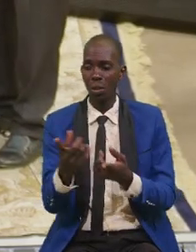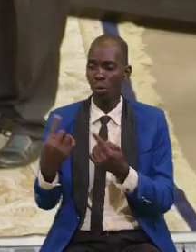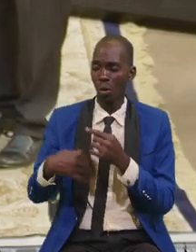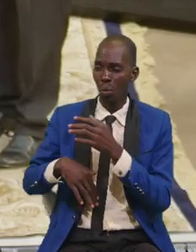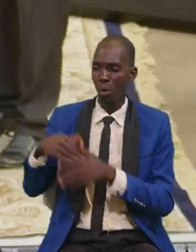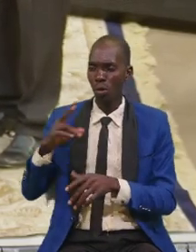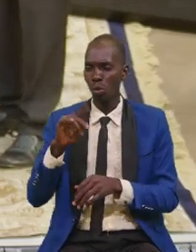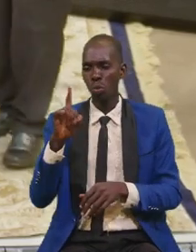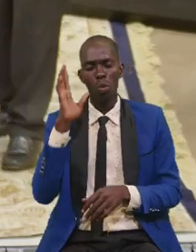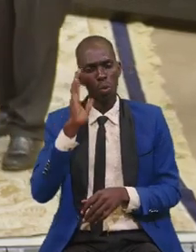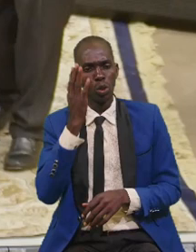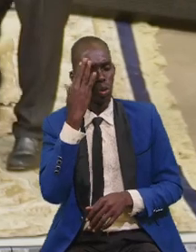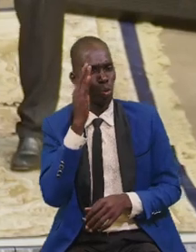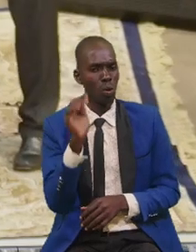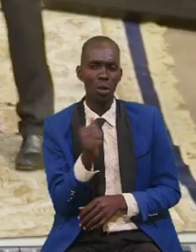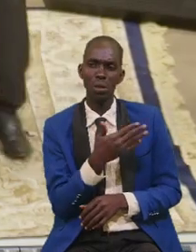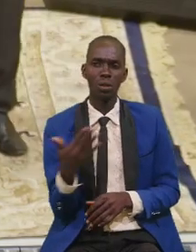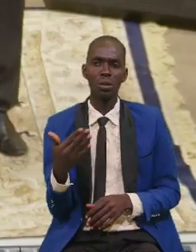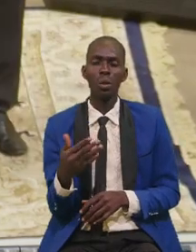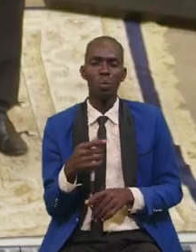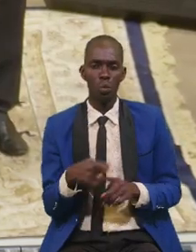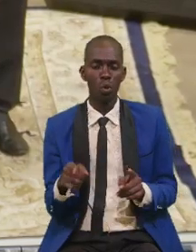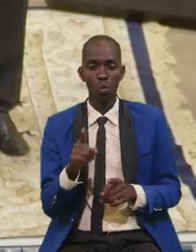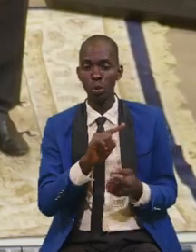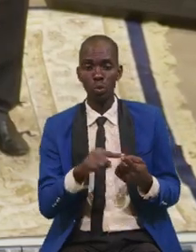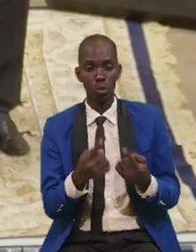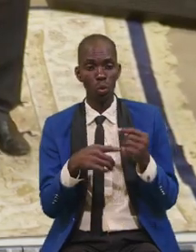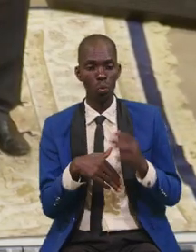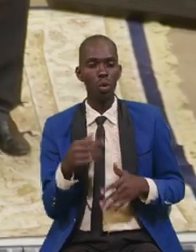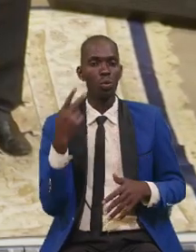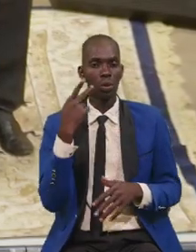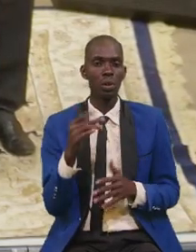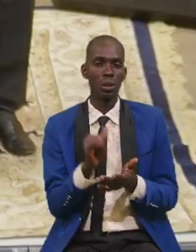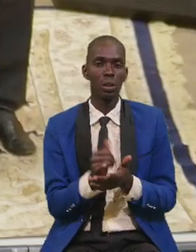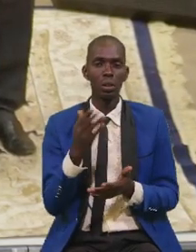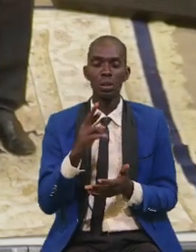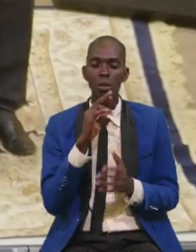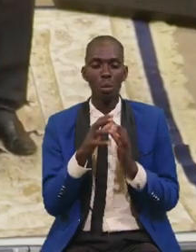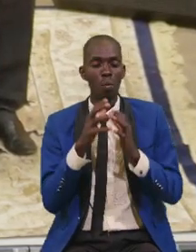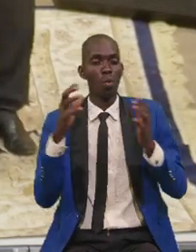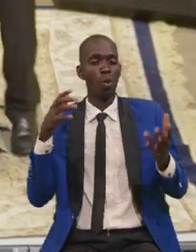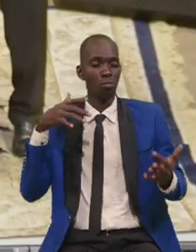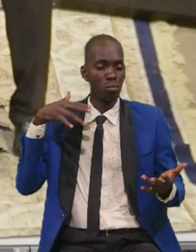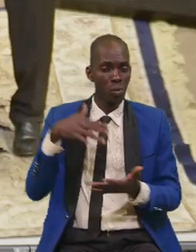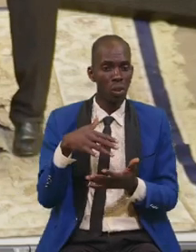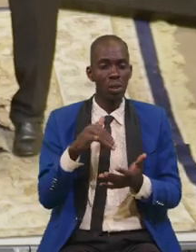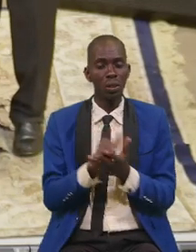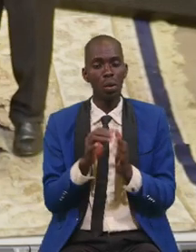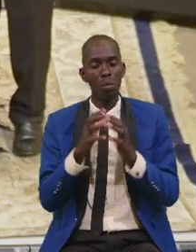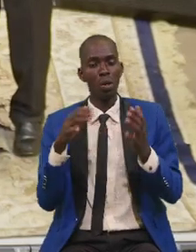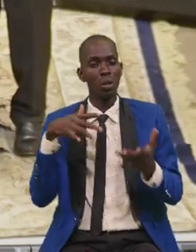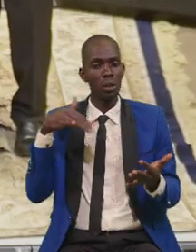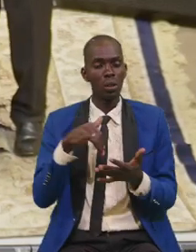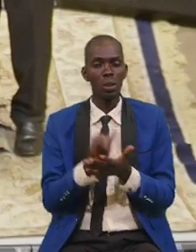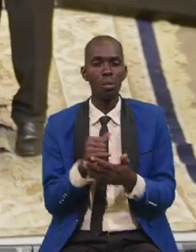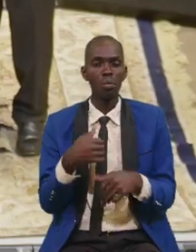is much learning. And that much learning makes you to act out of yourself, and to the people